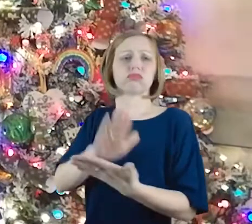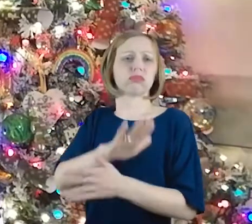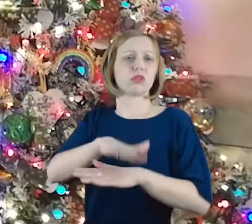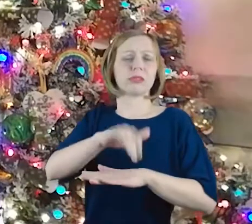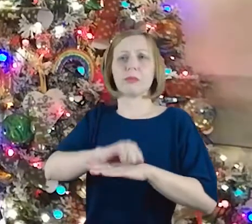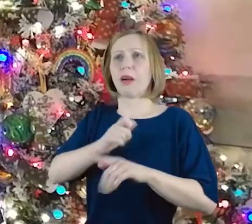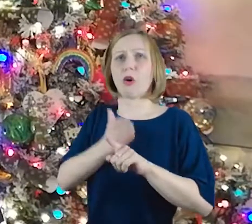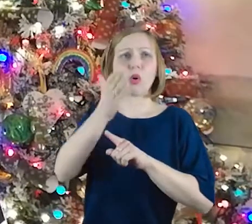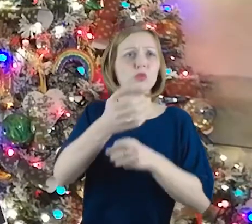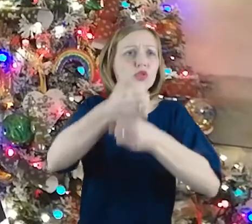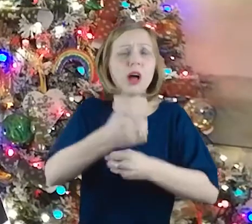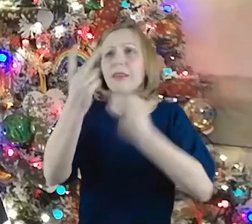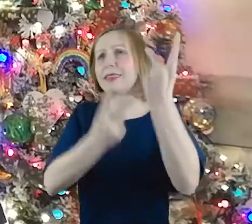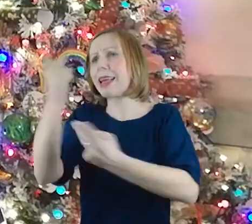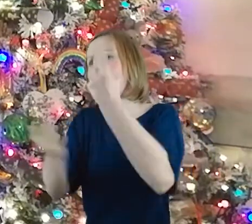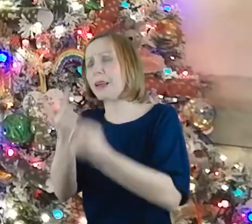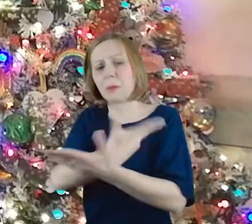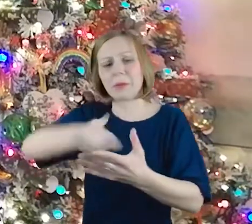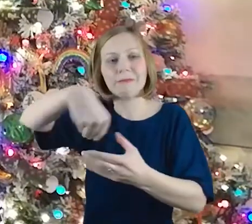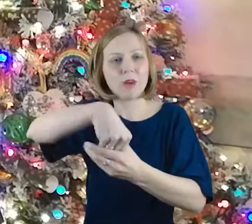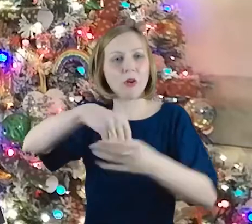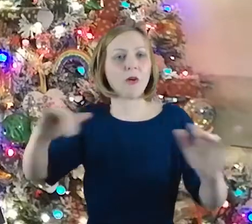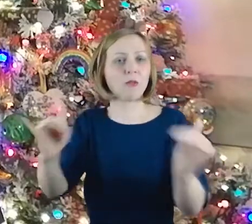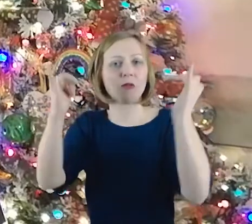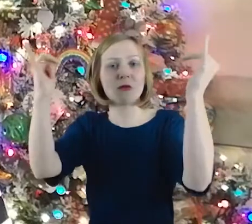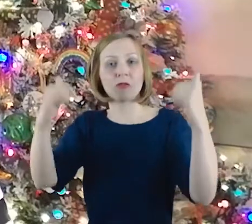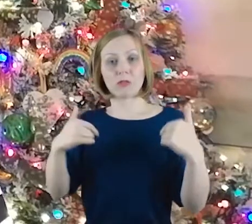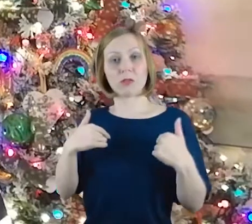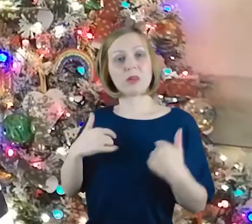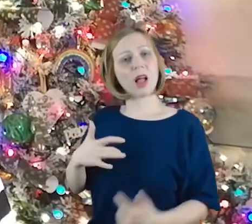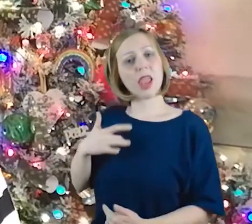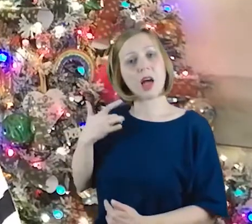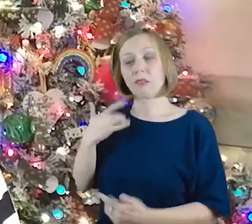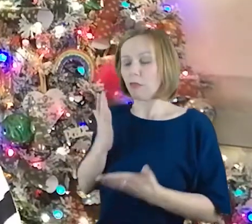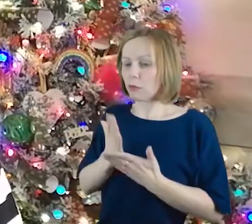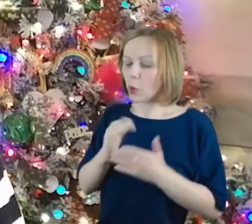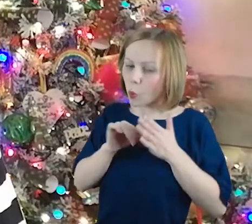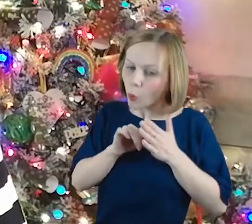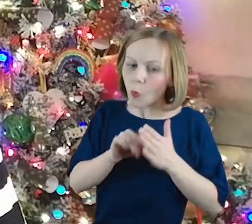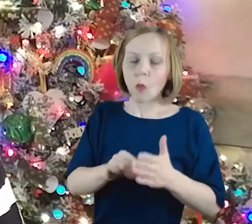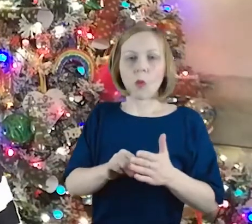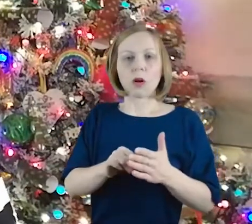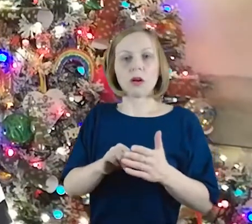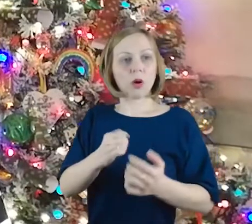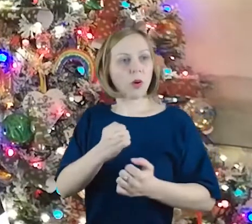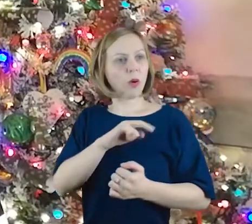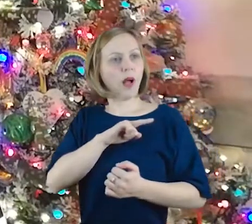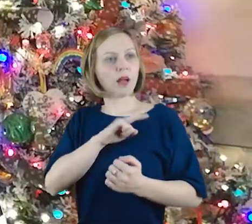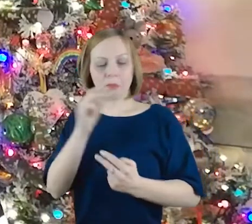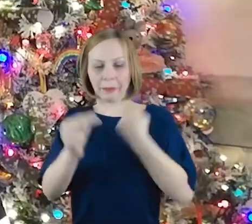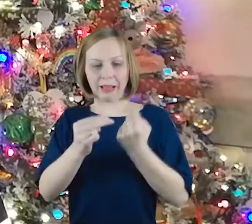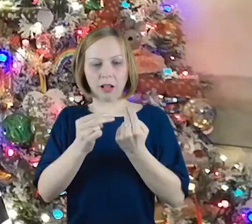loved singing carols and being part of the festivities. And so my life too is challenged when I look at my